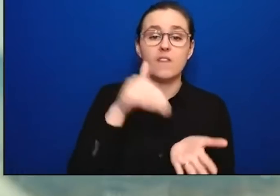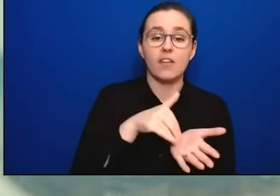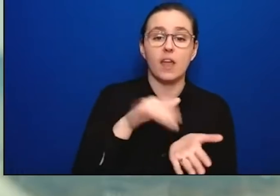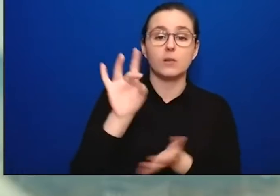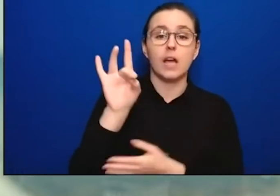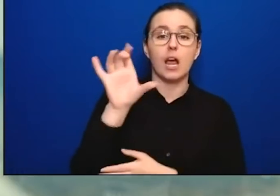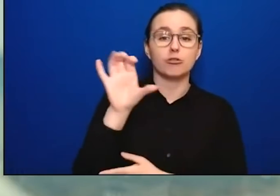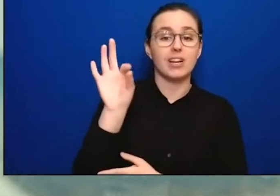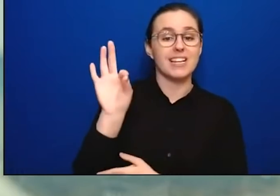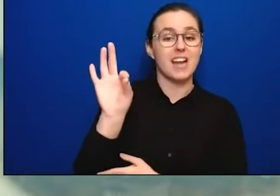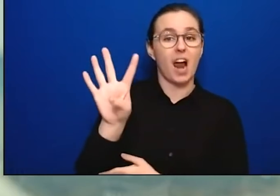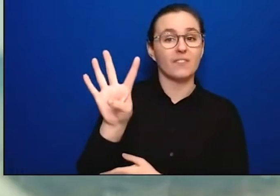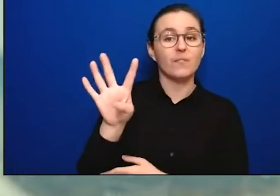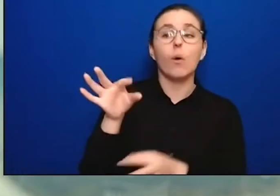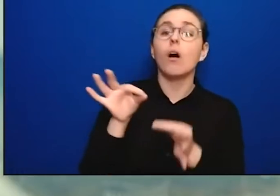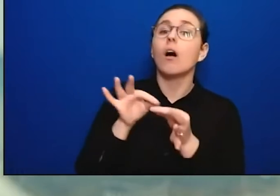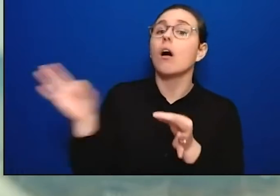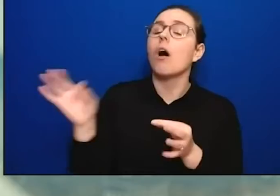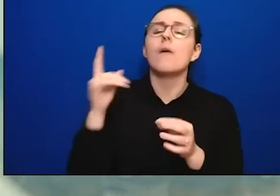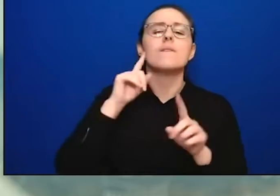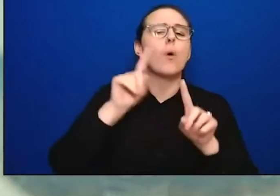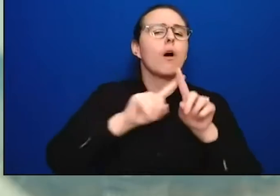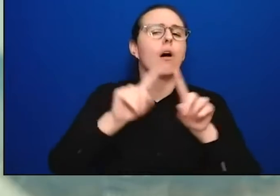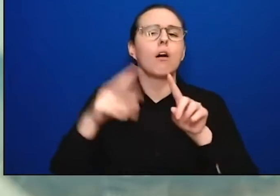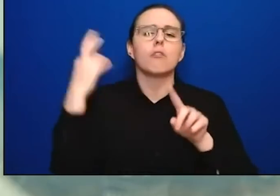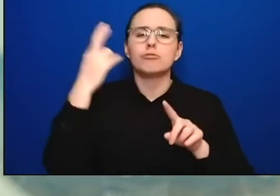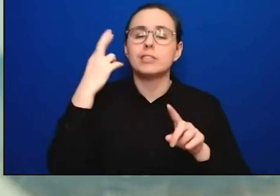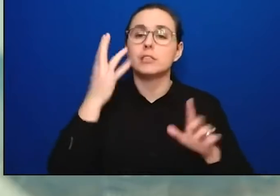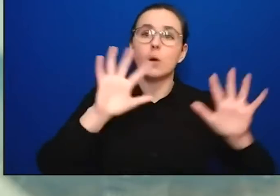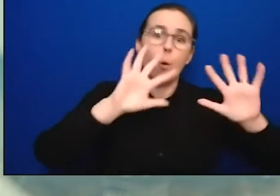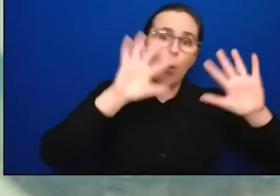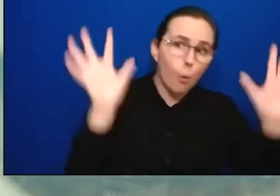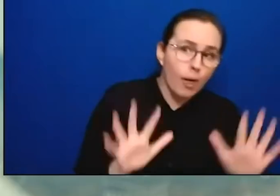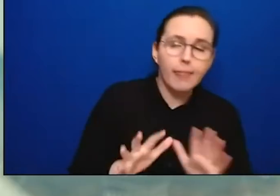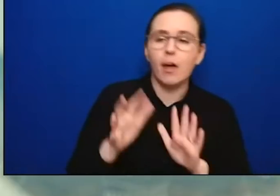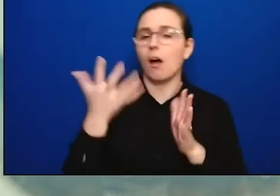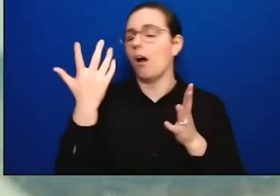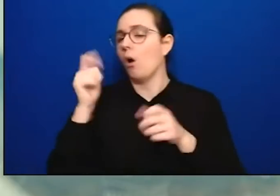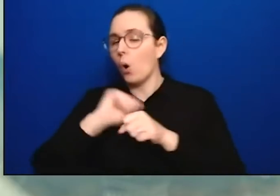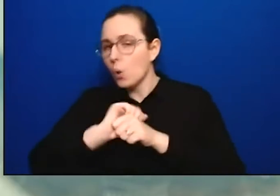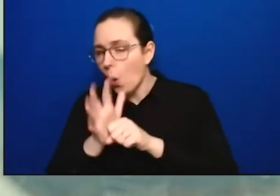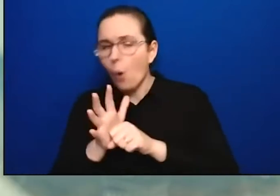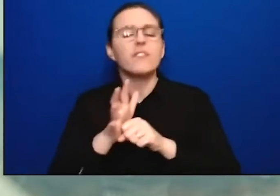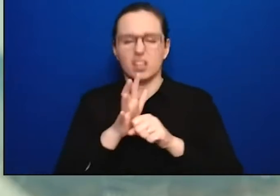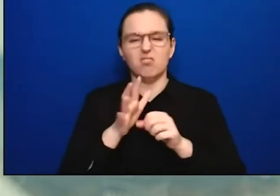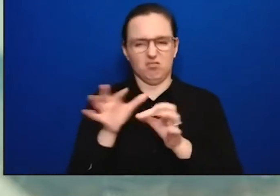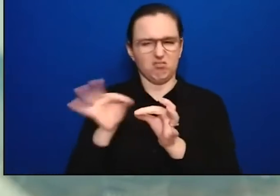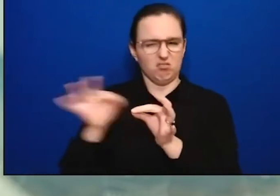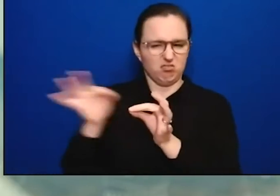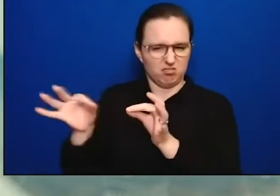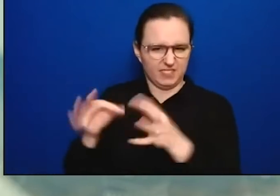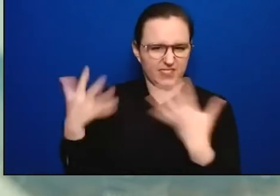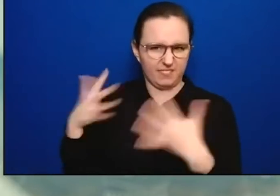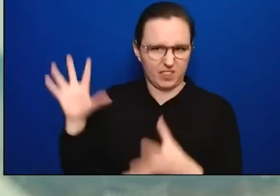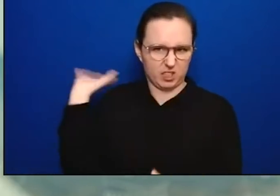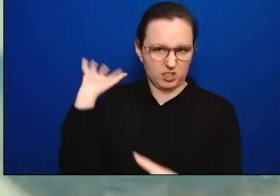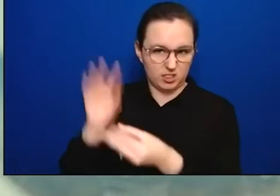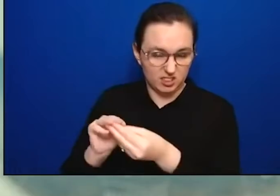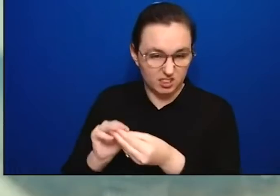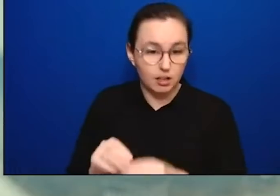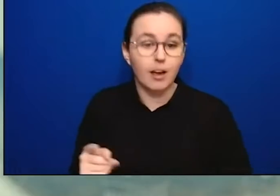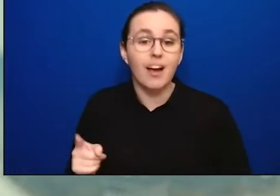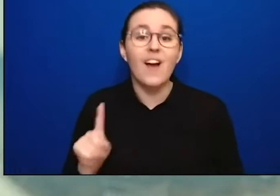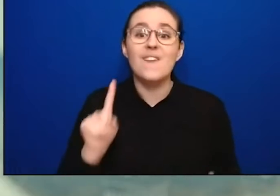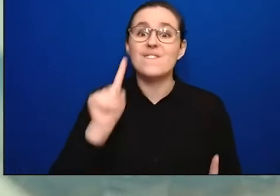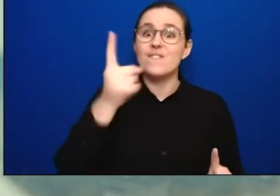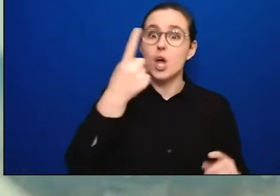5,894 surgical postponements. As noted, and we've seen this, it's compared to the postponements in